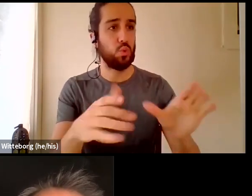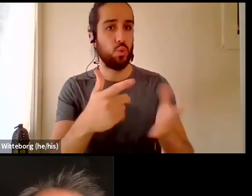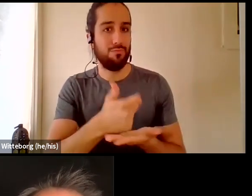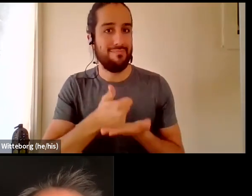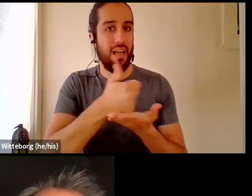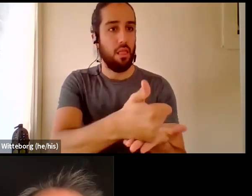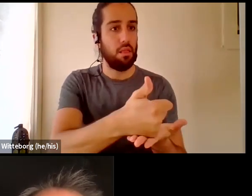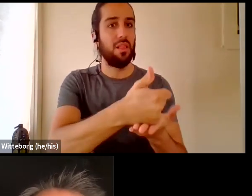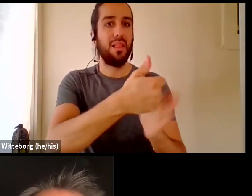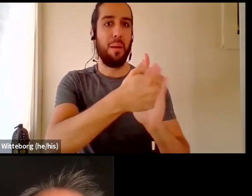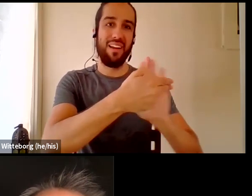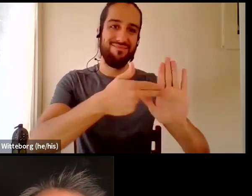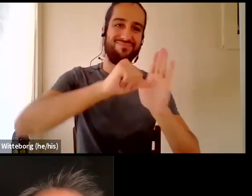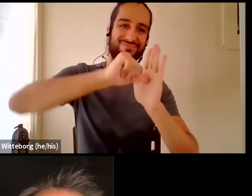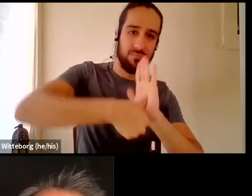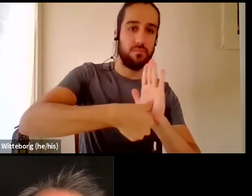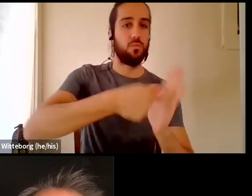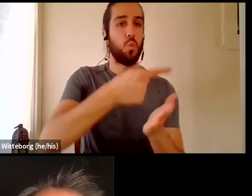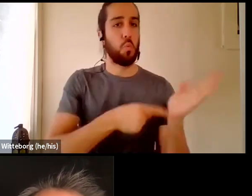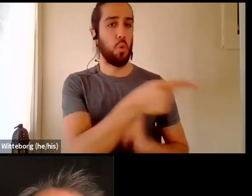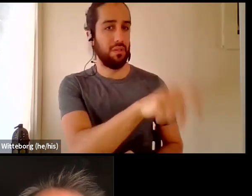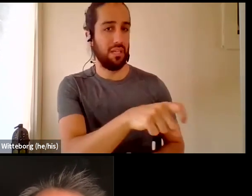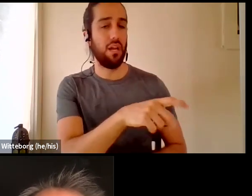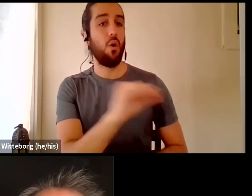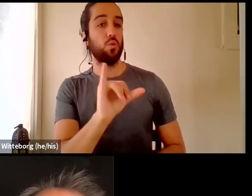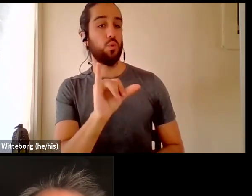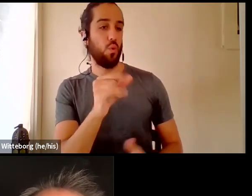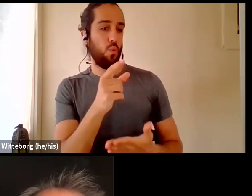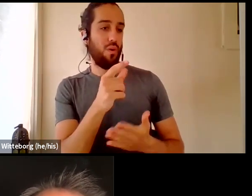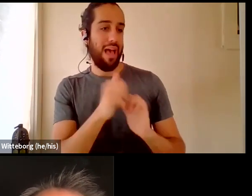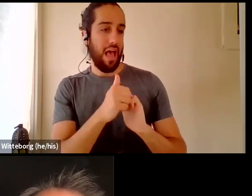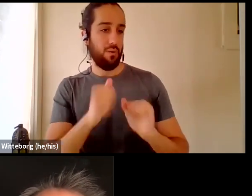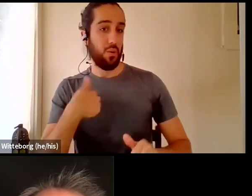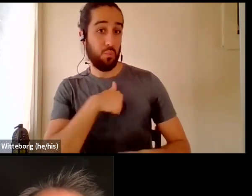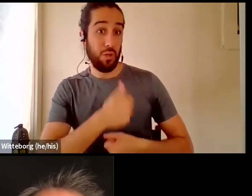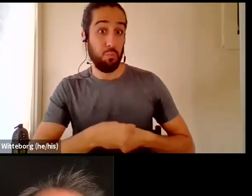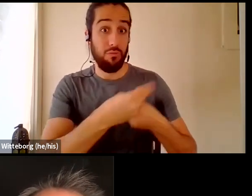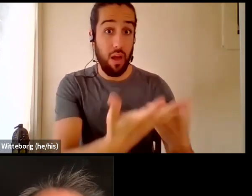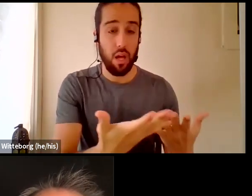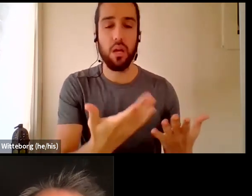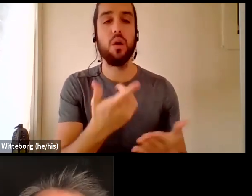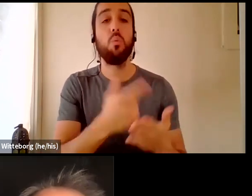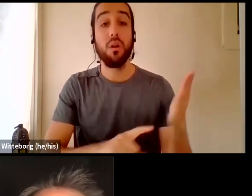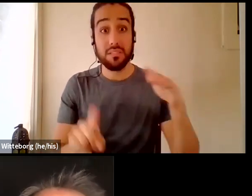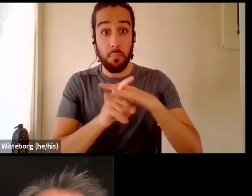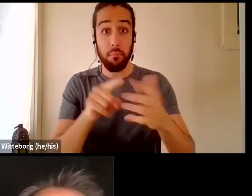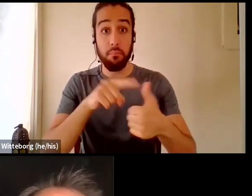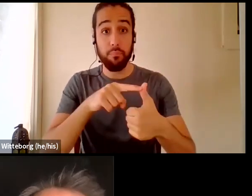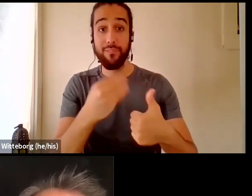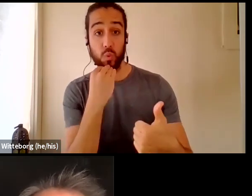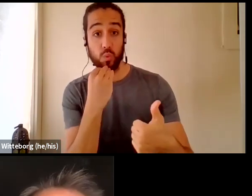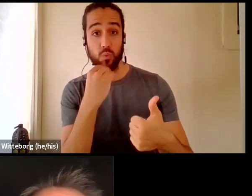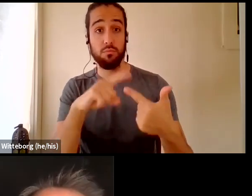is that you need? What can we do to provide? And the things that have come up have been food,